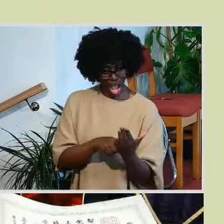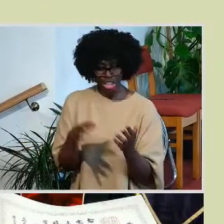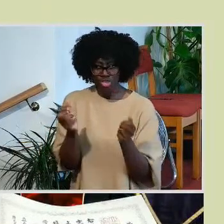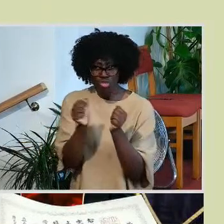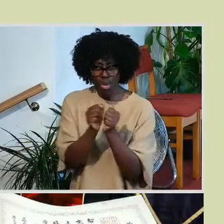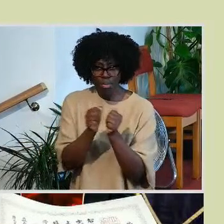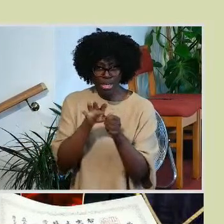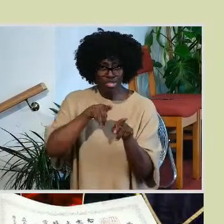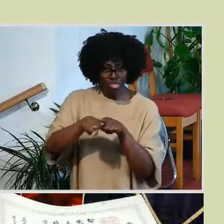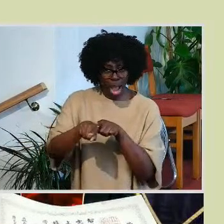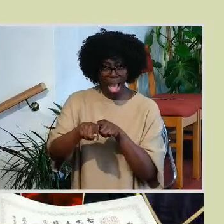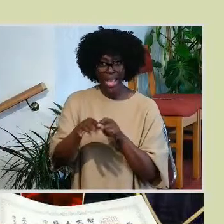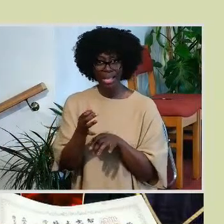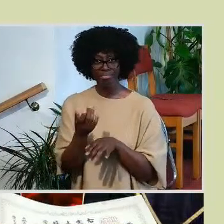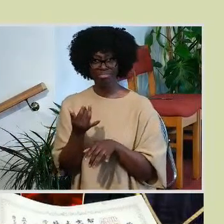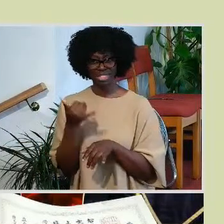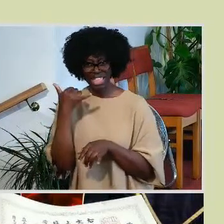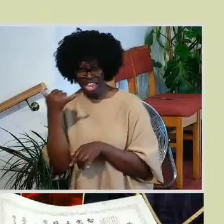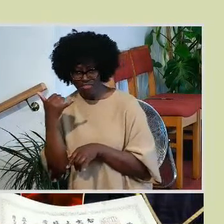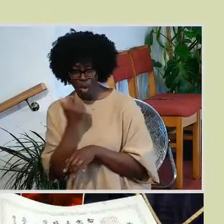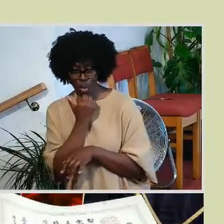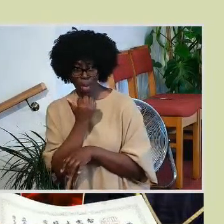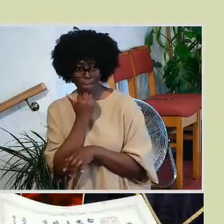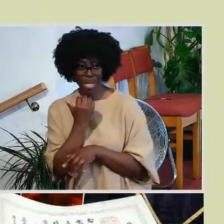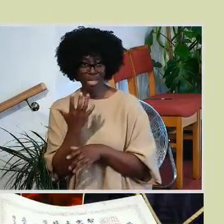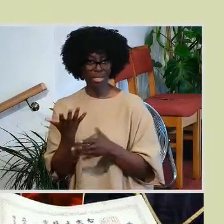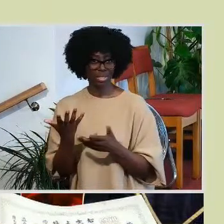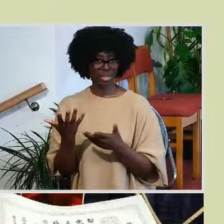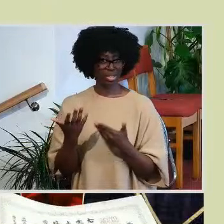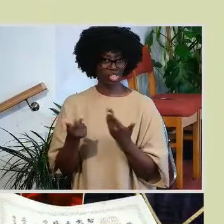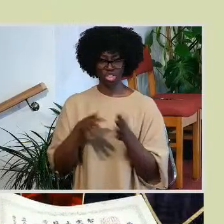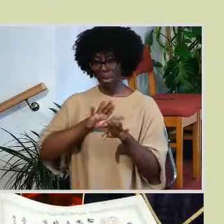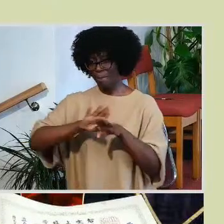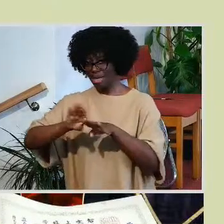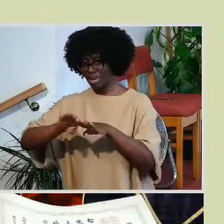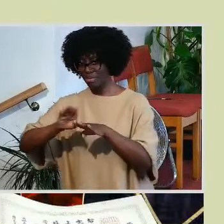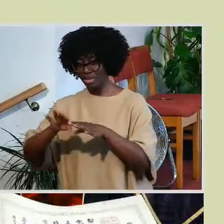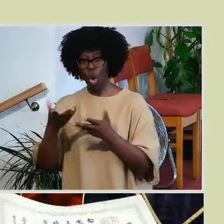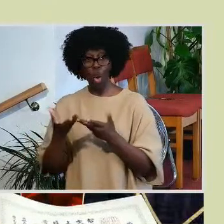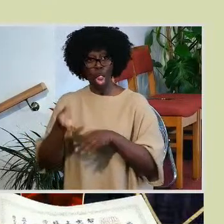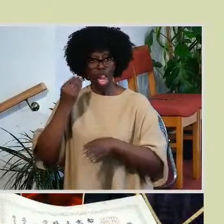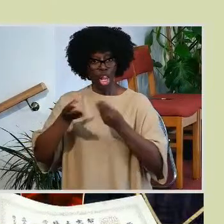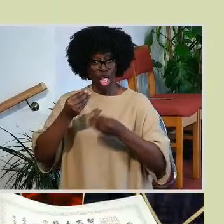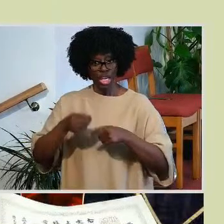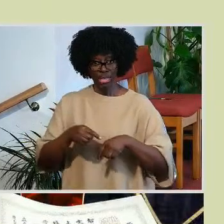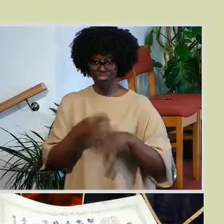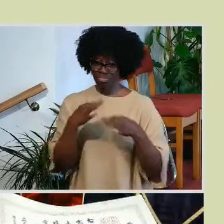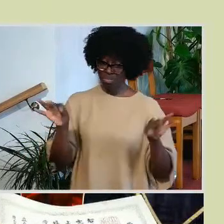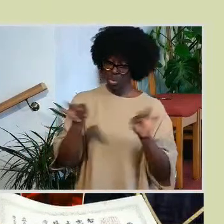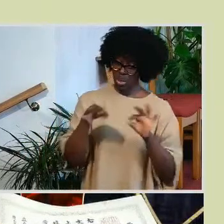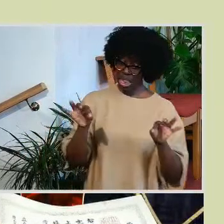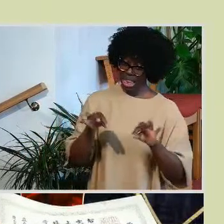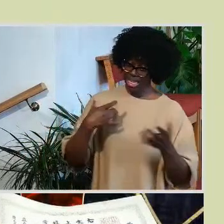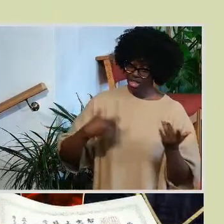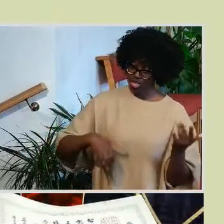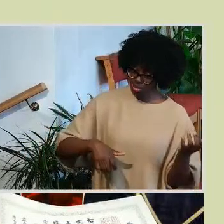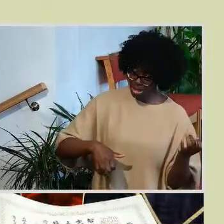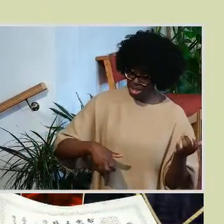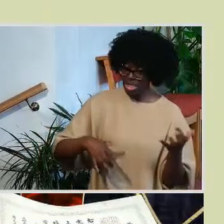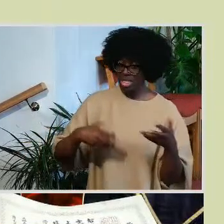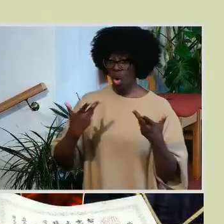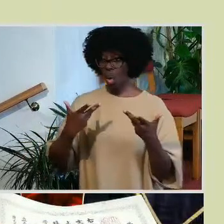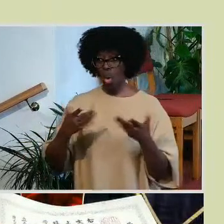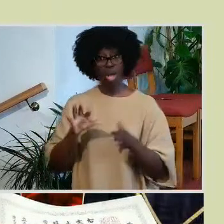number these days, but if you can do that, learning musical instruments, learning a language in particular is very good for